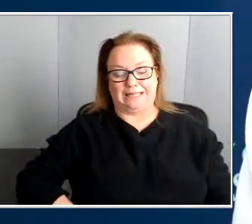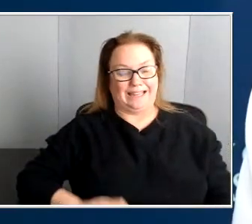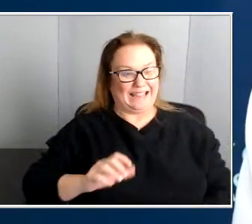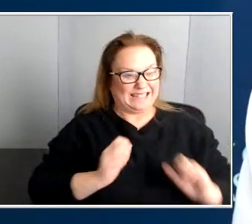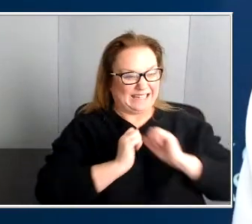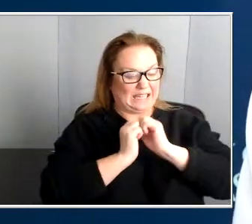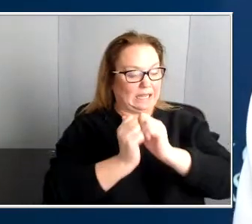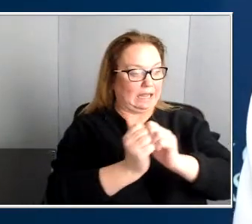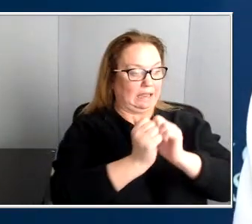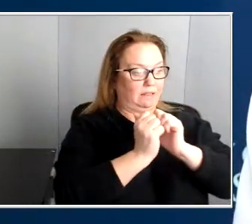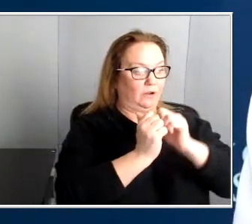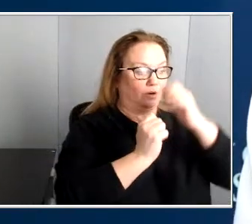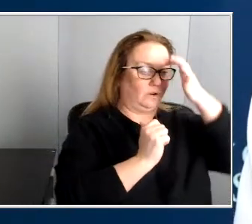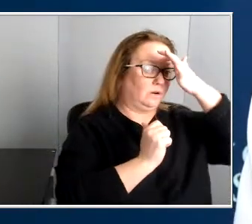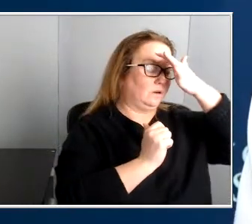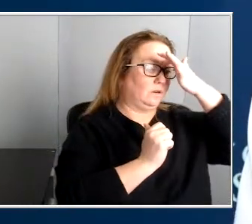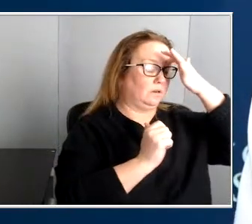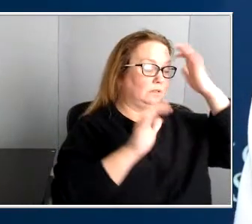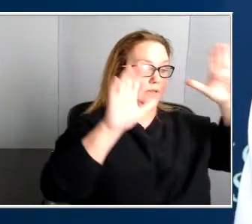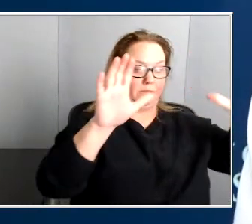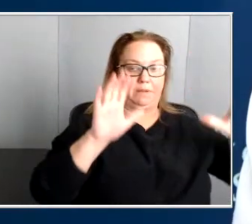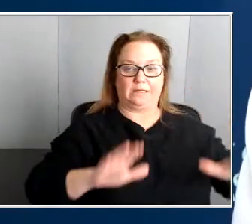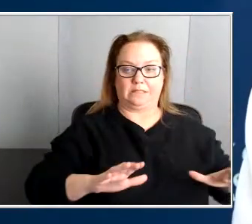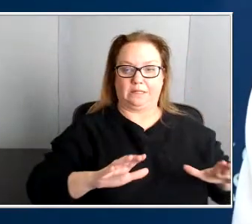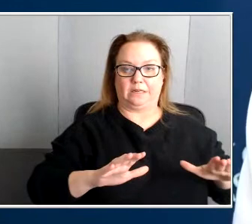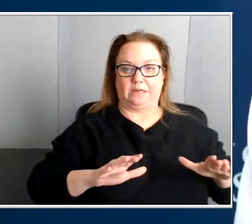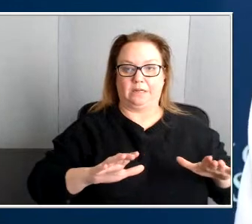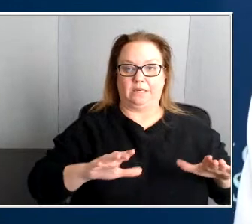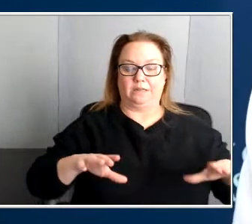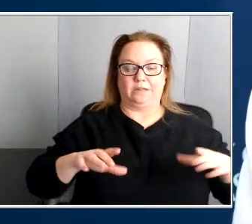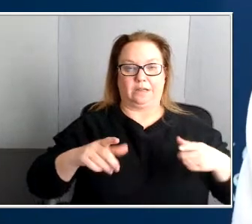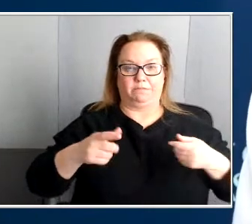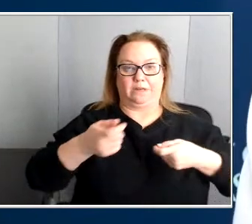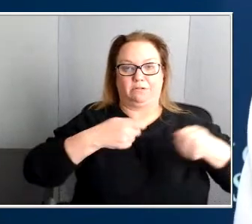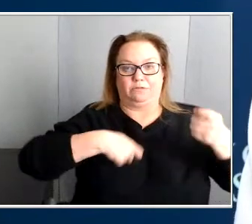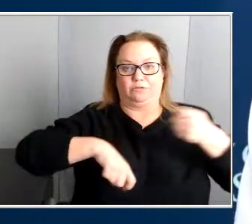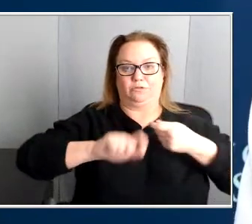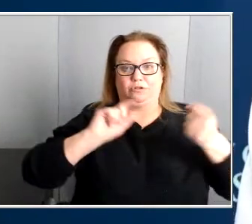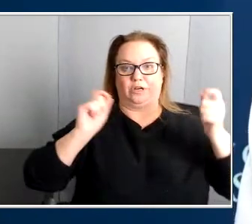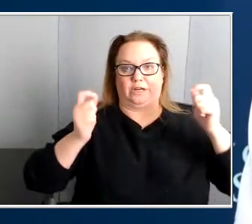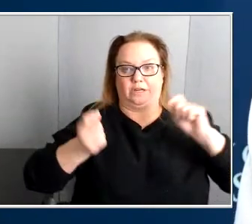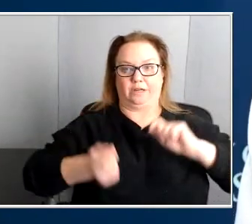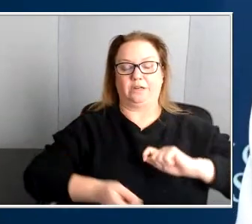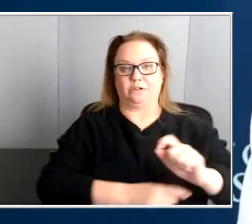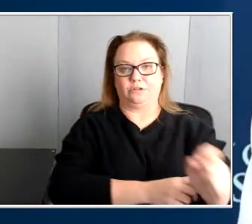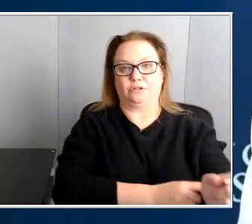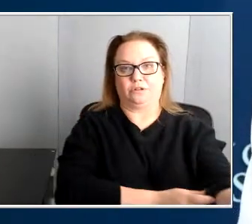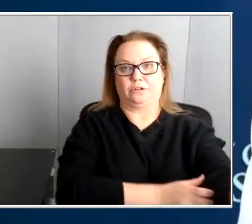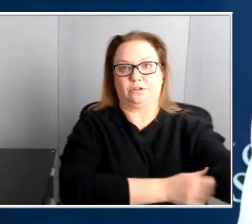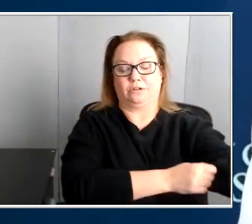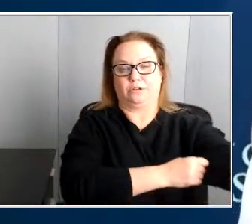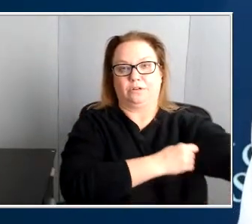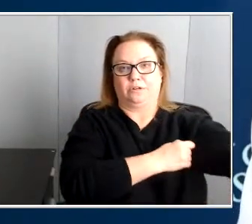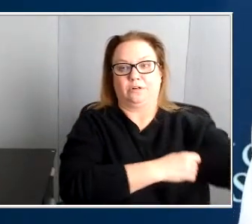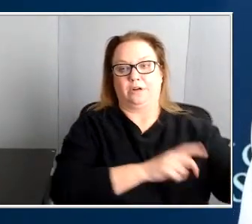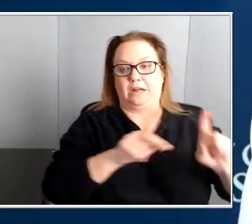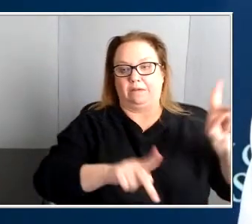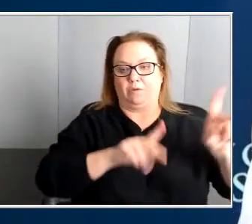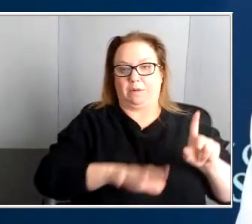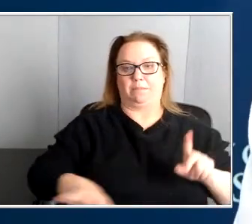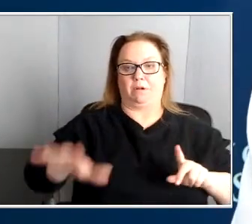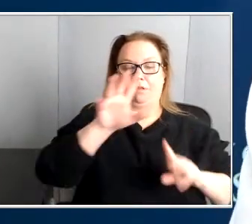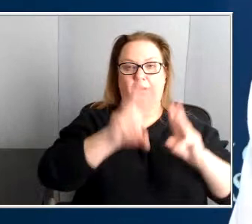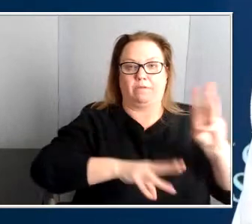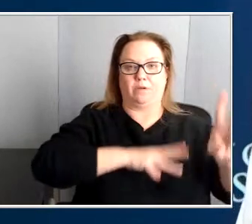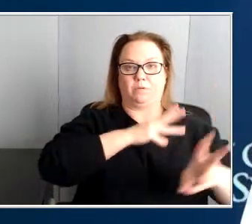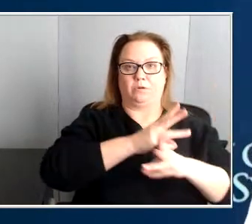really amazing, and it can lead to transformative change, just as it already has for millions of Americans and people around the world. So